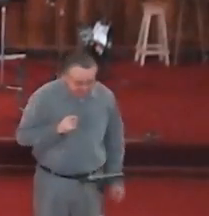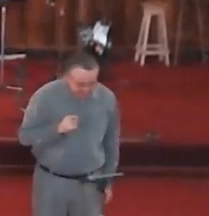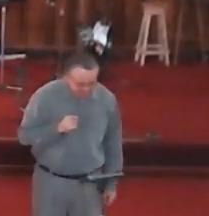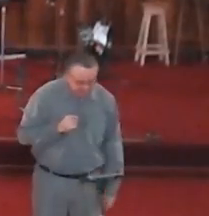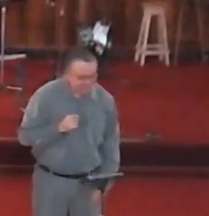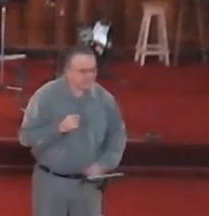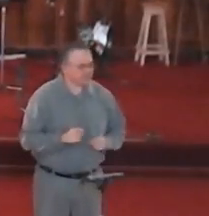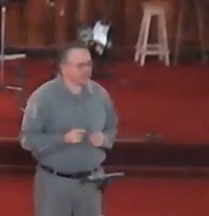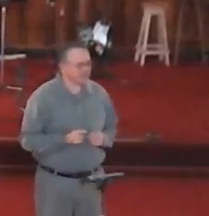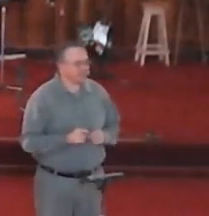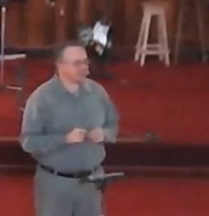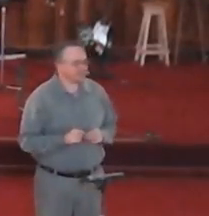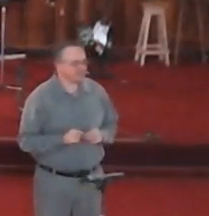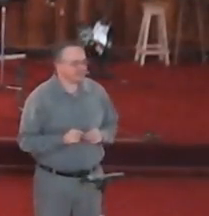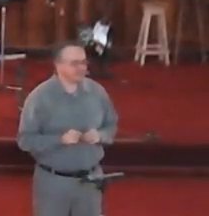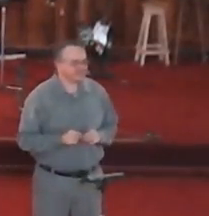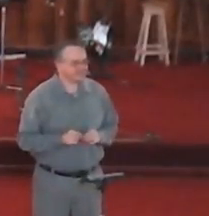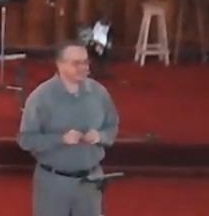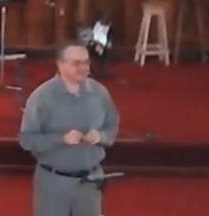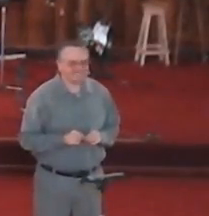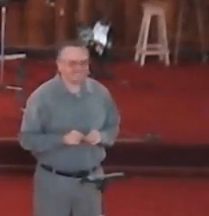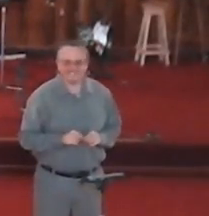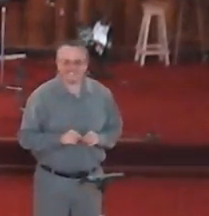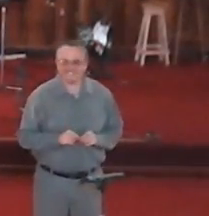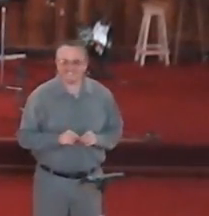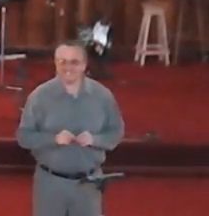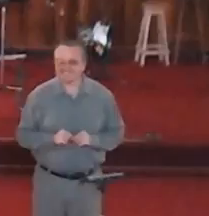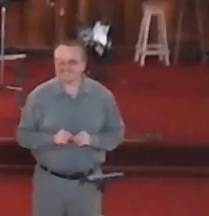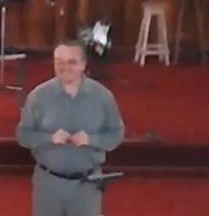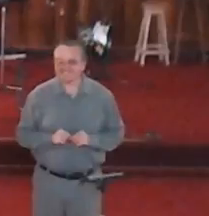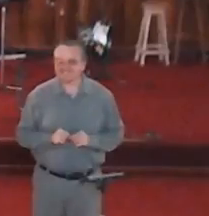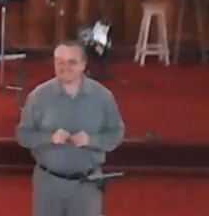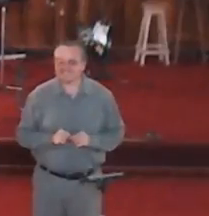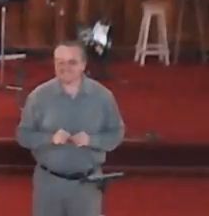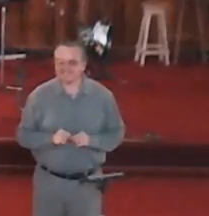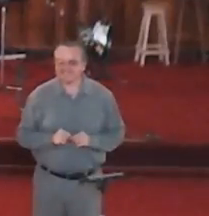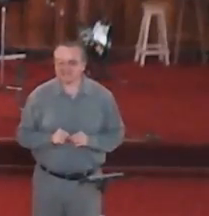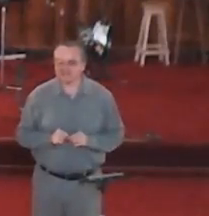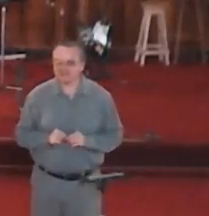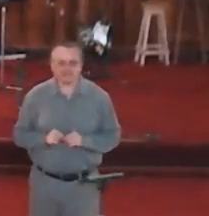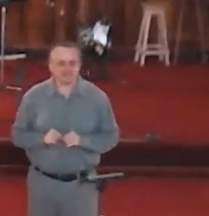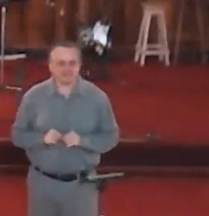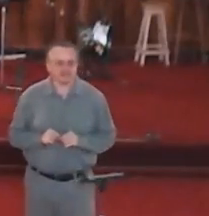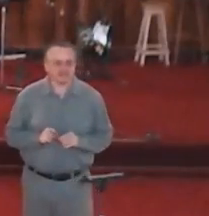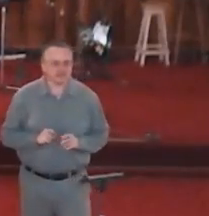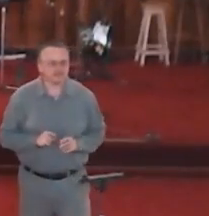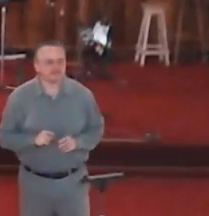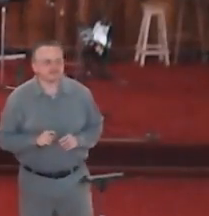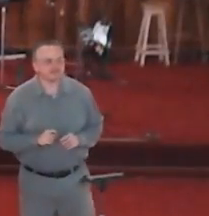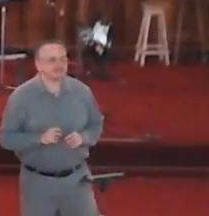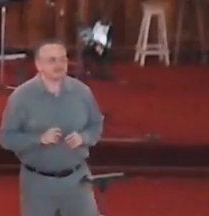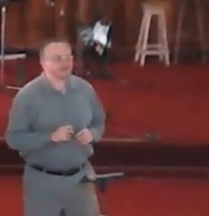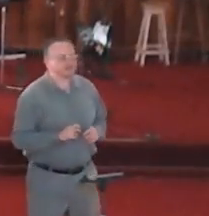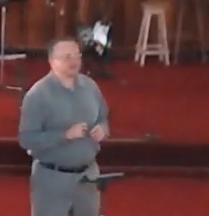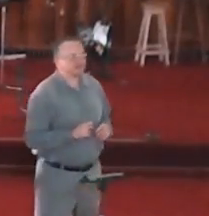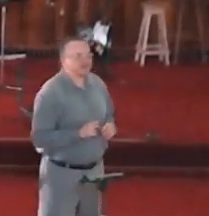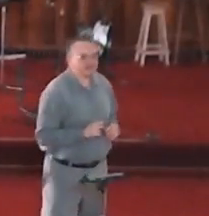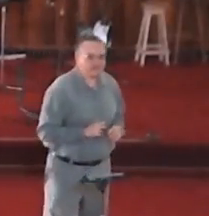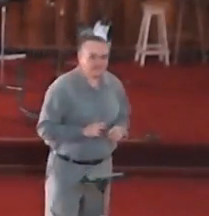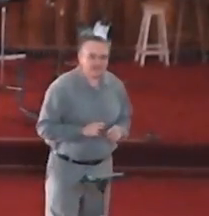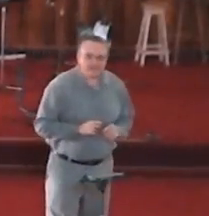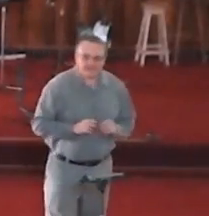Bernabé, Antioquía. News of this reached the ears of the church in Jerusalem. And who did they send to Antioch? They sent